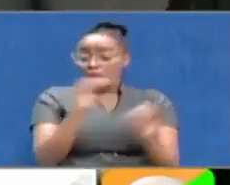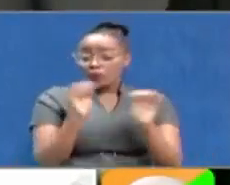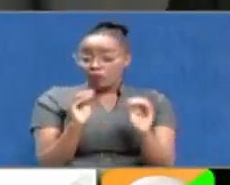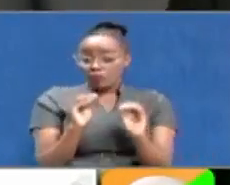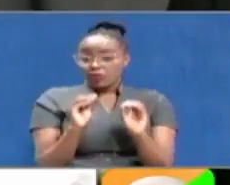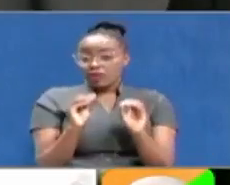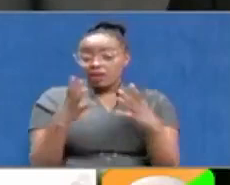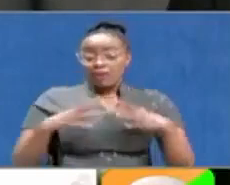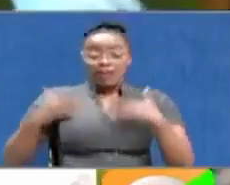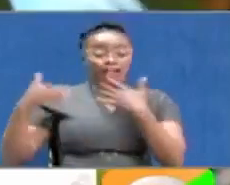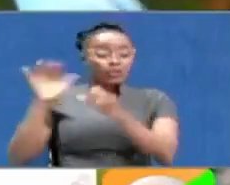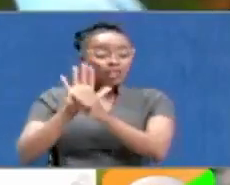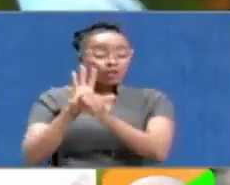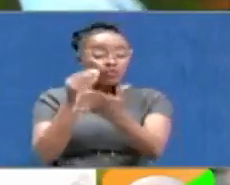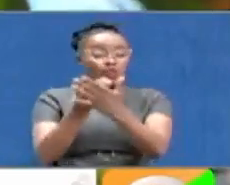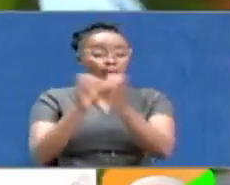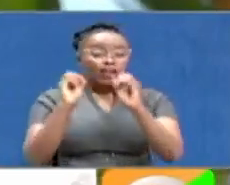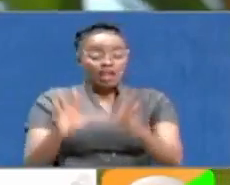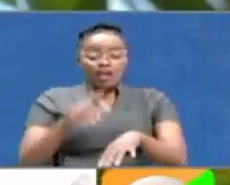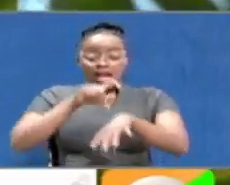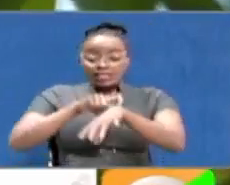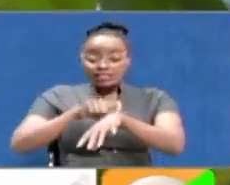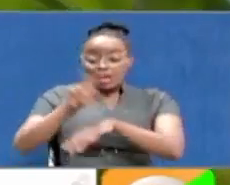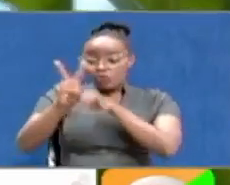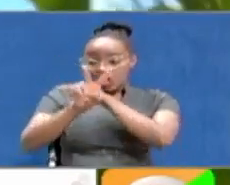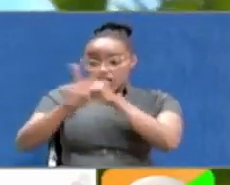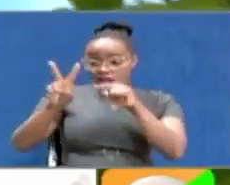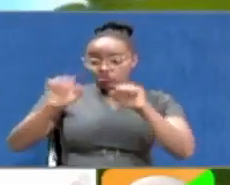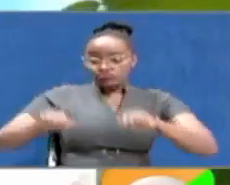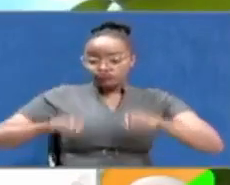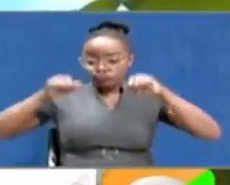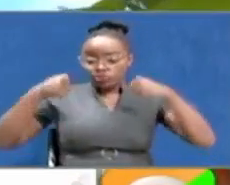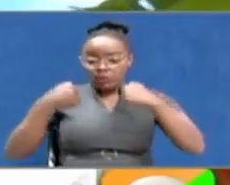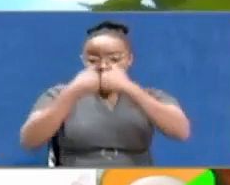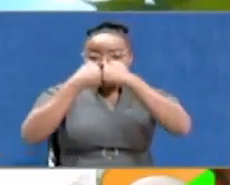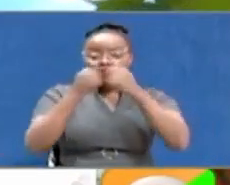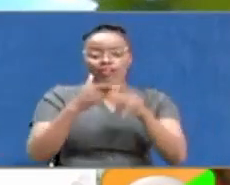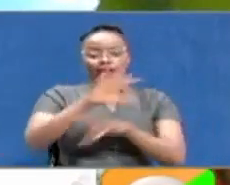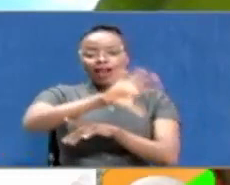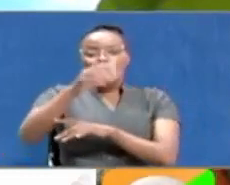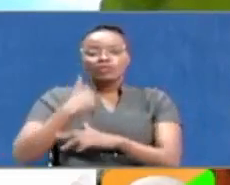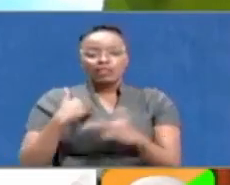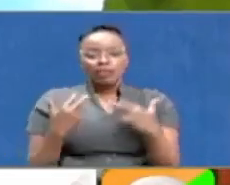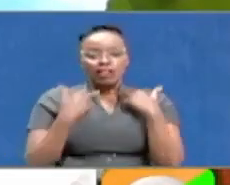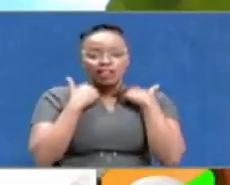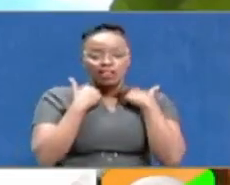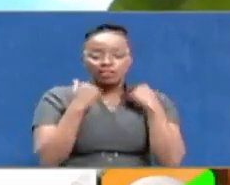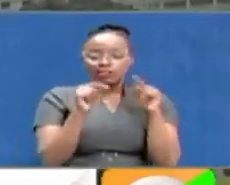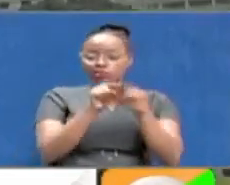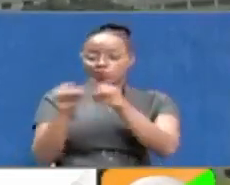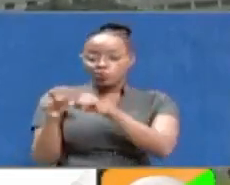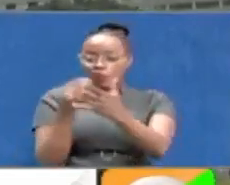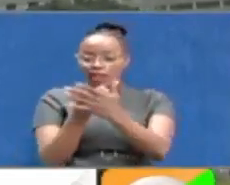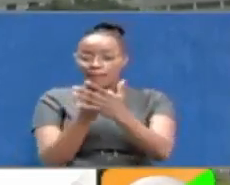and people will not lose lots of amount of money. Na huku fahali wawili wanapozidi kumenyana, kaunti zinajipata kwenye njia panda na kizaazaa